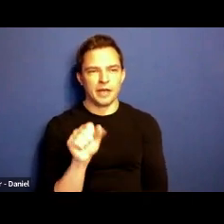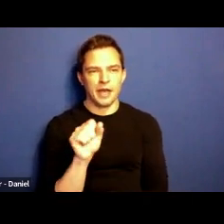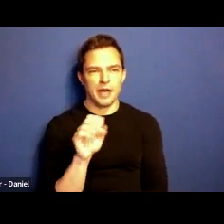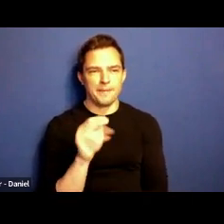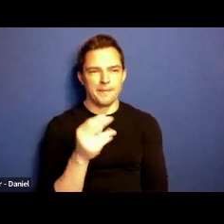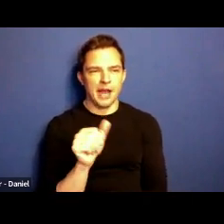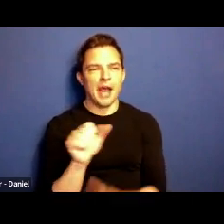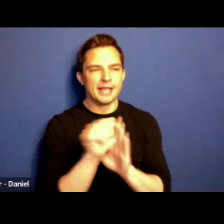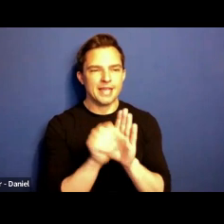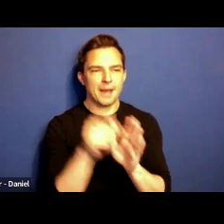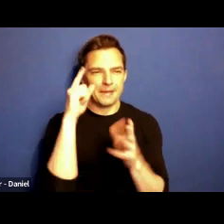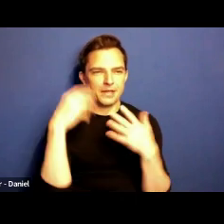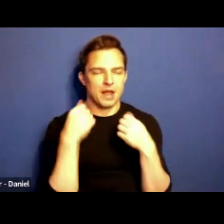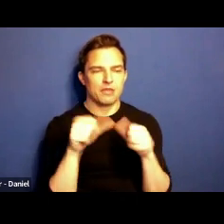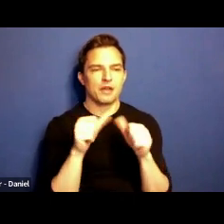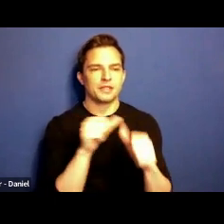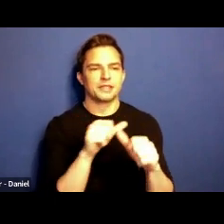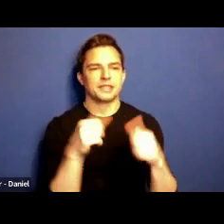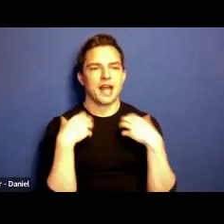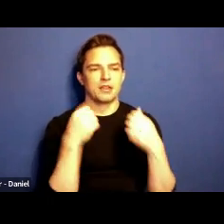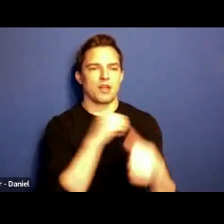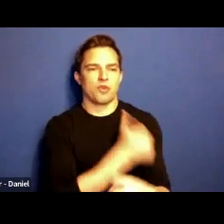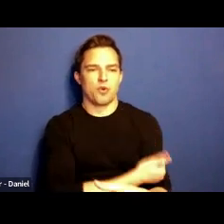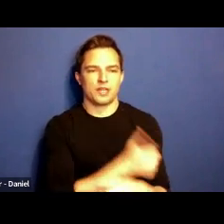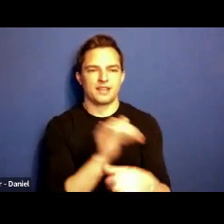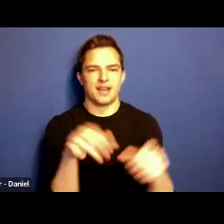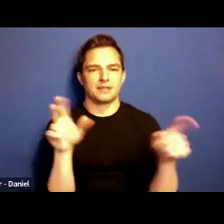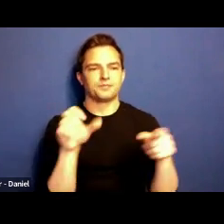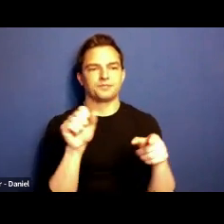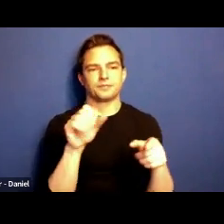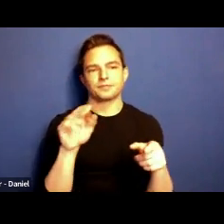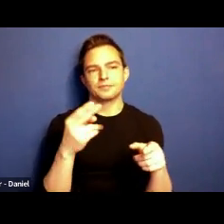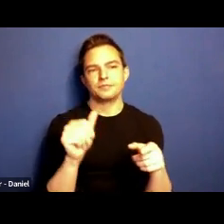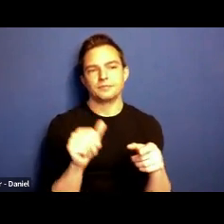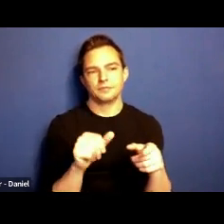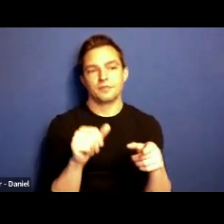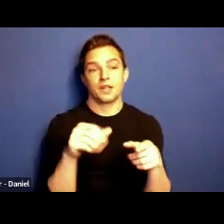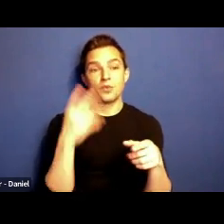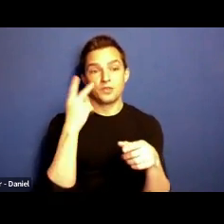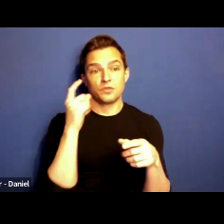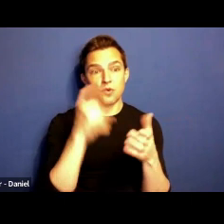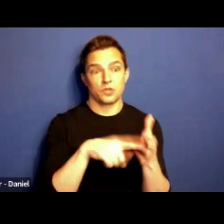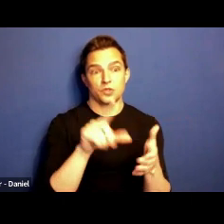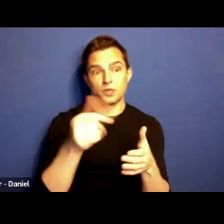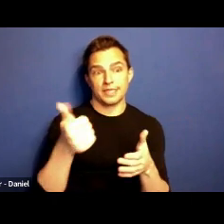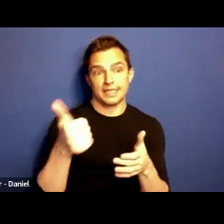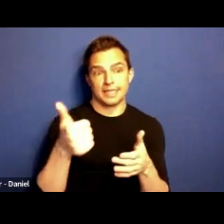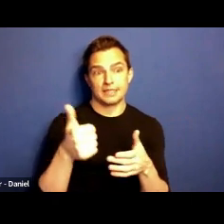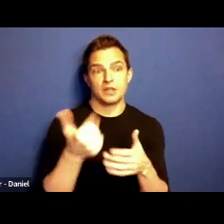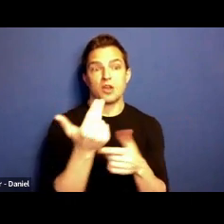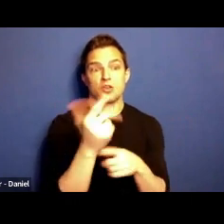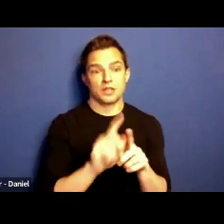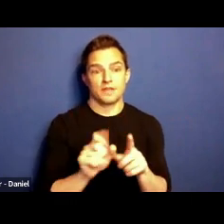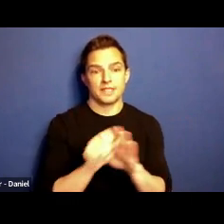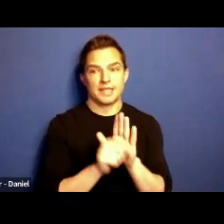mental health authority in each state. And what we see, in 2010, 13 states had